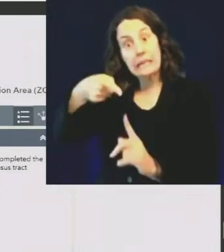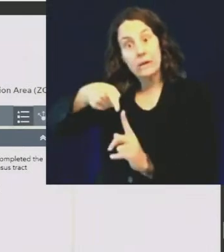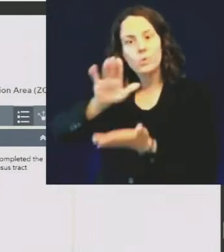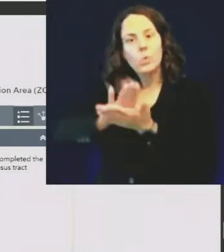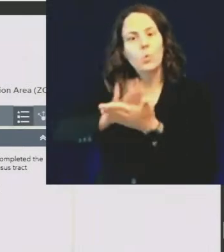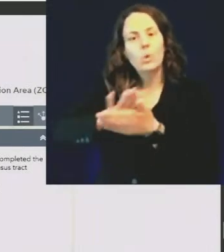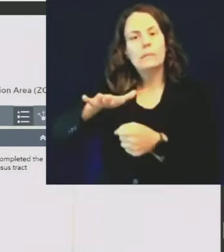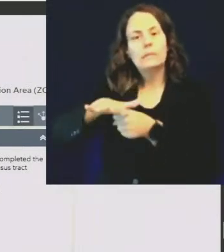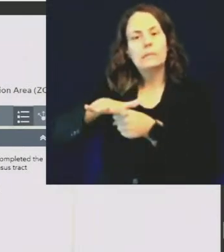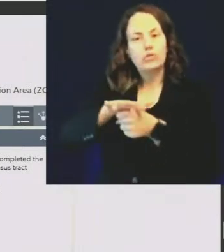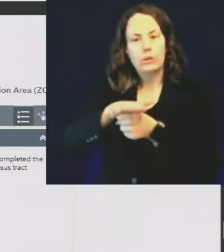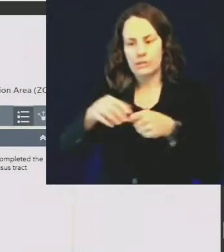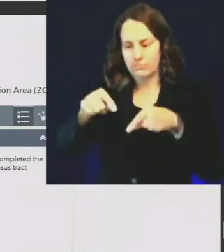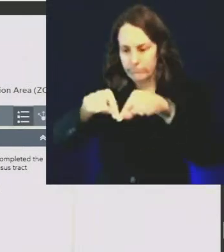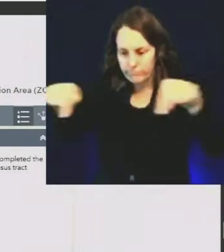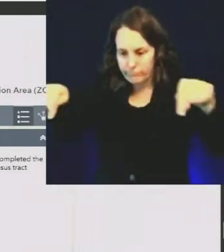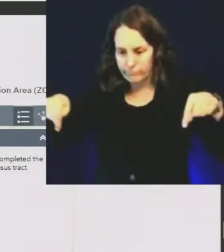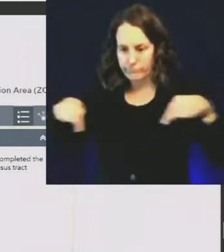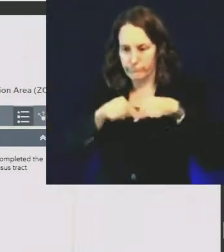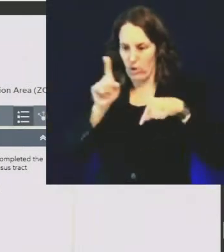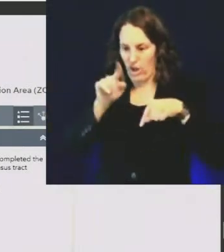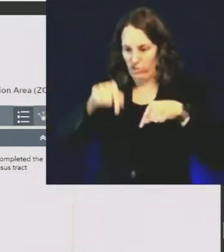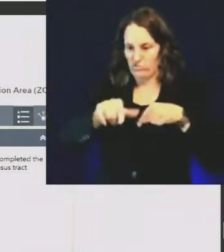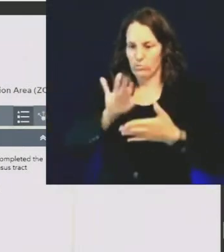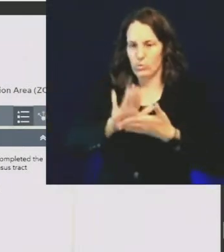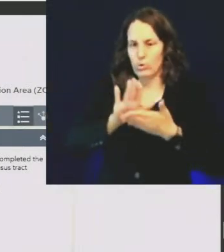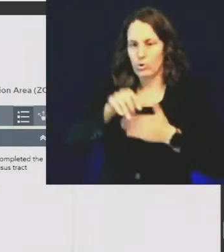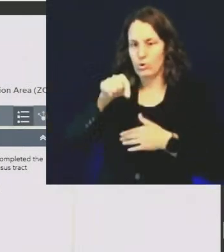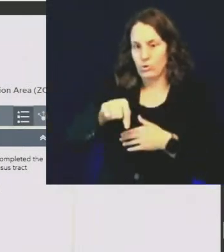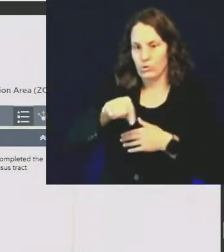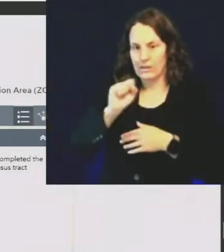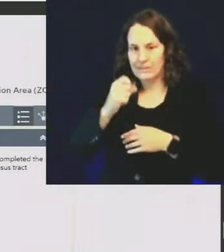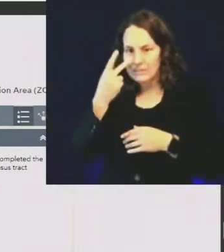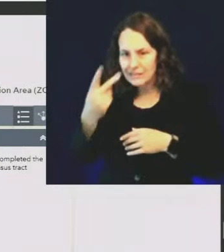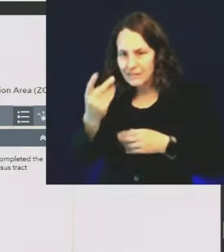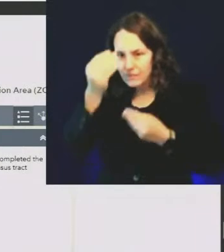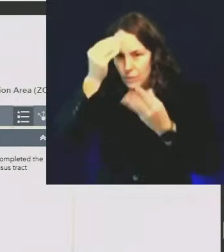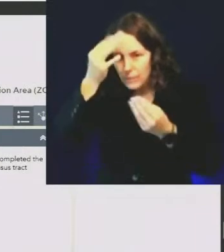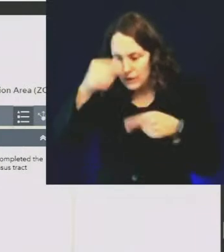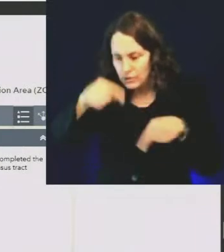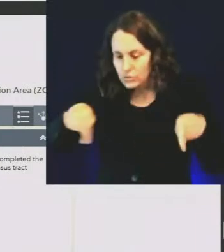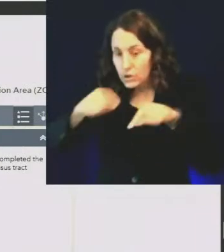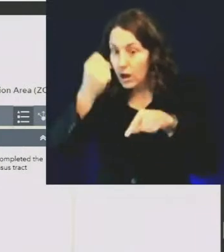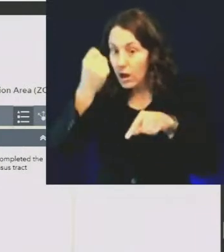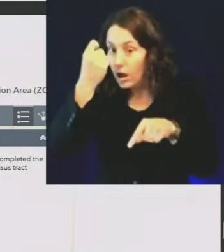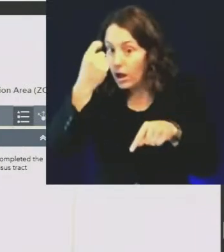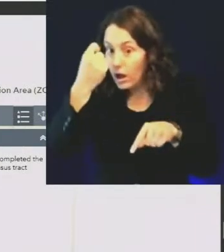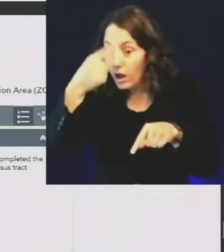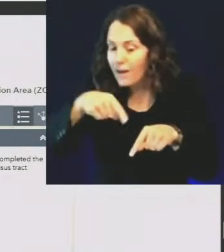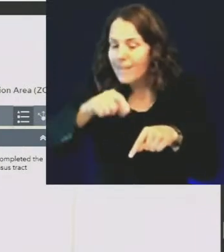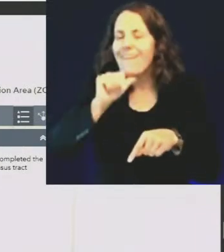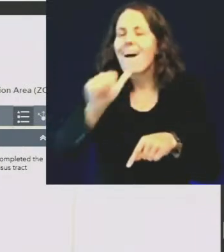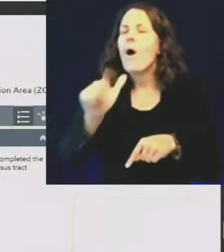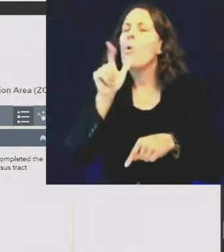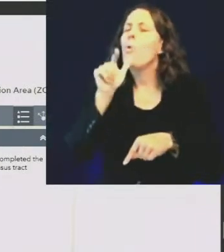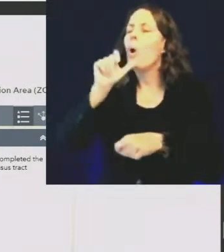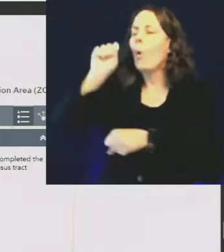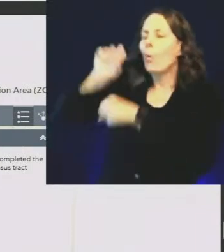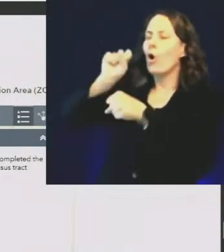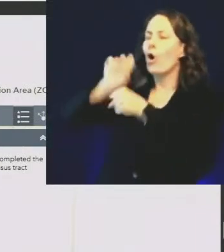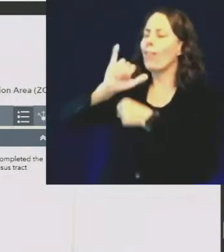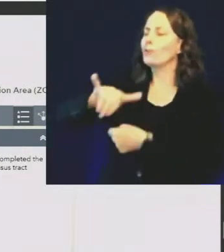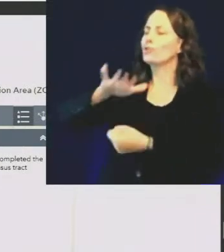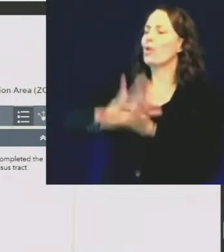this represents the people who live in that school district. So the people who are vaccinated in a certain school